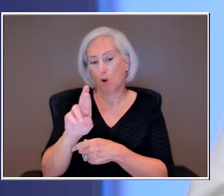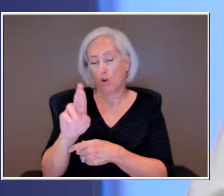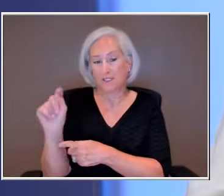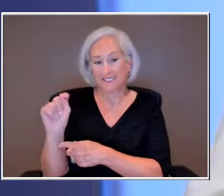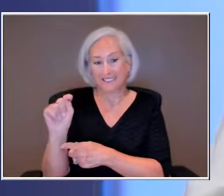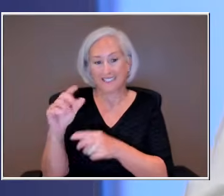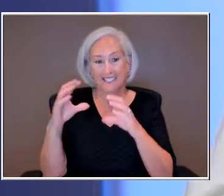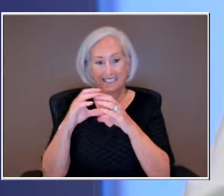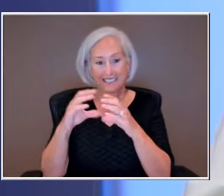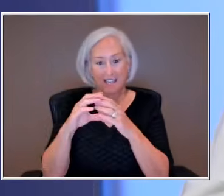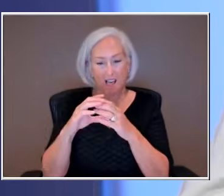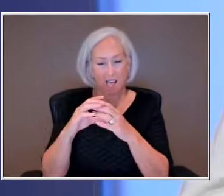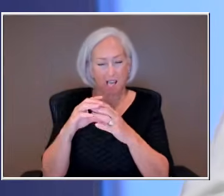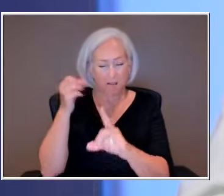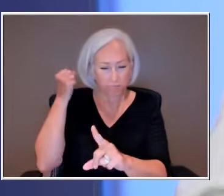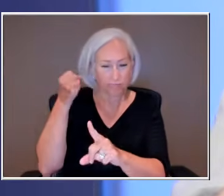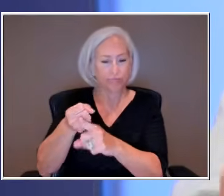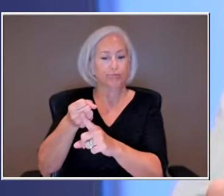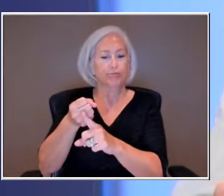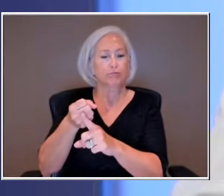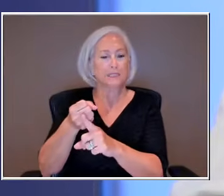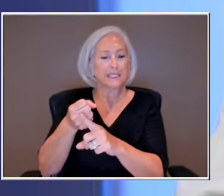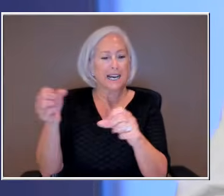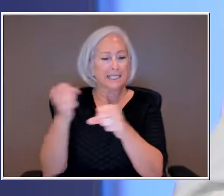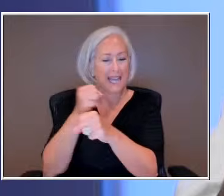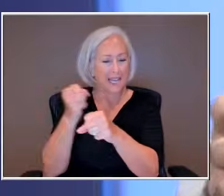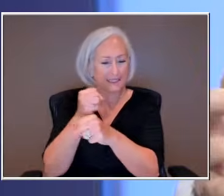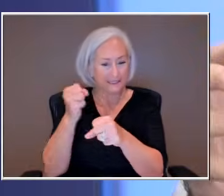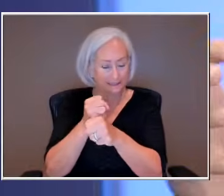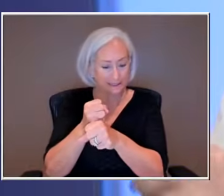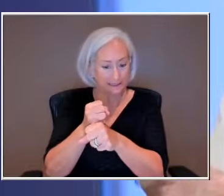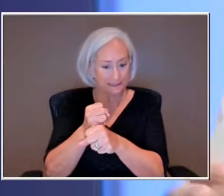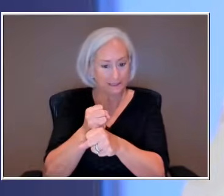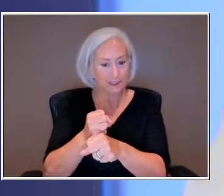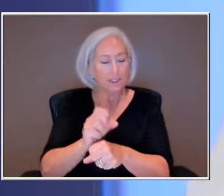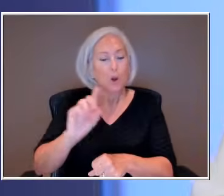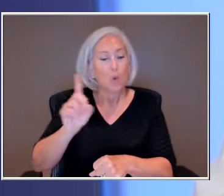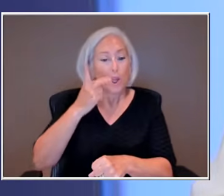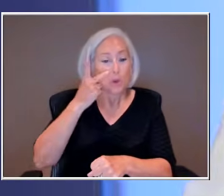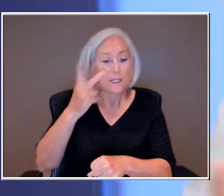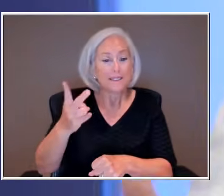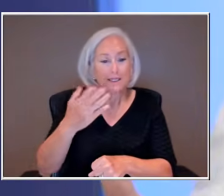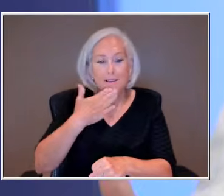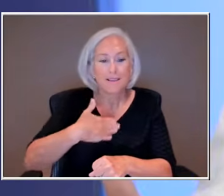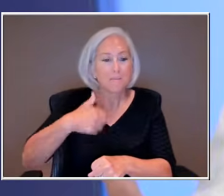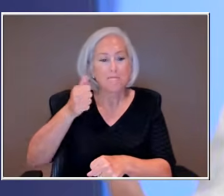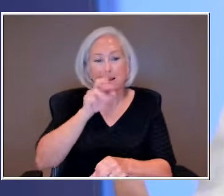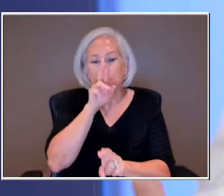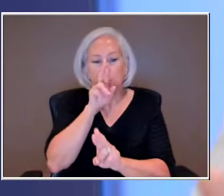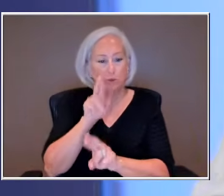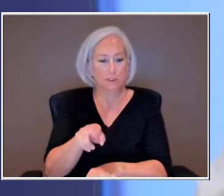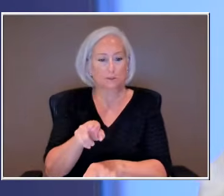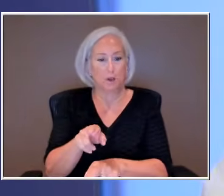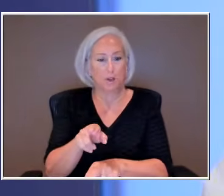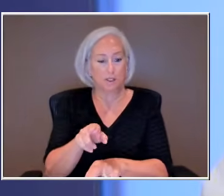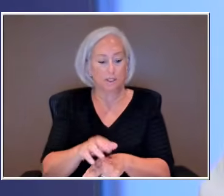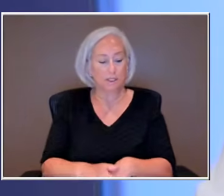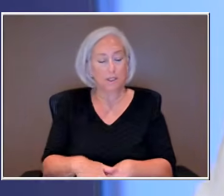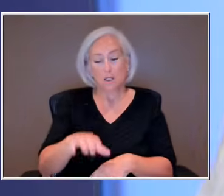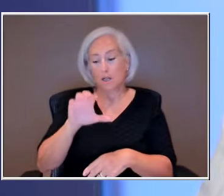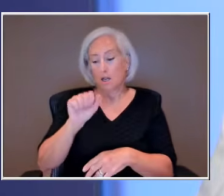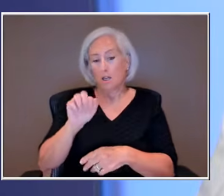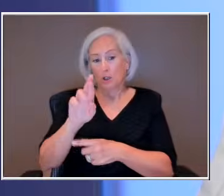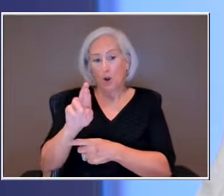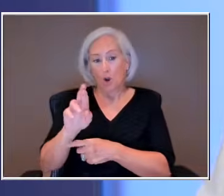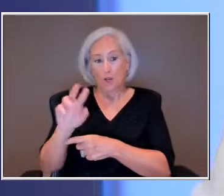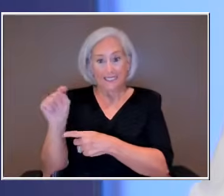Number two is that we are seeing the deepest response, that the CAR-T cells, massively kills all the cancer cells and get it to the